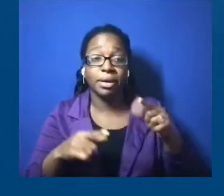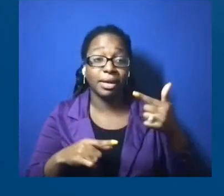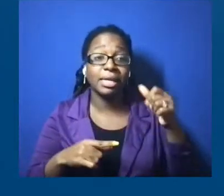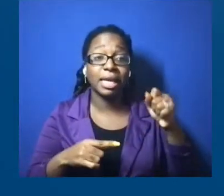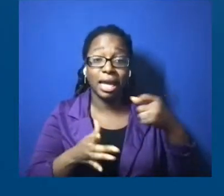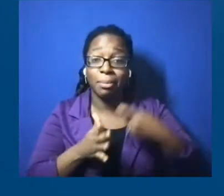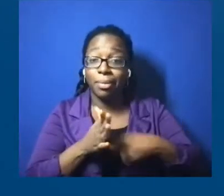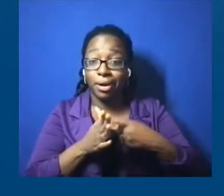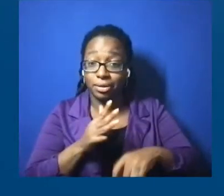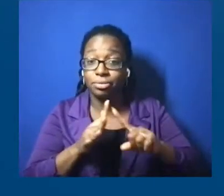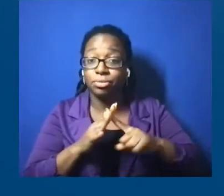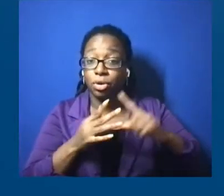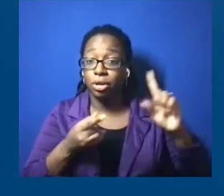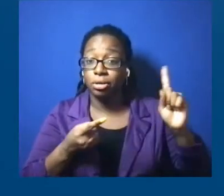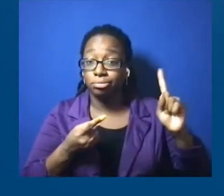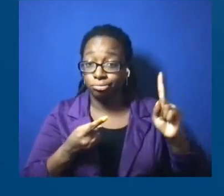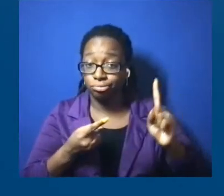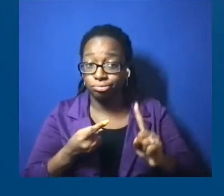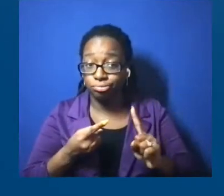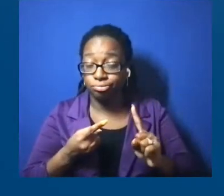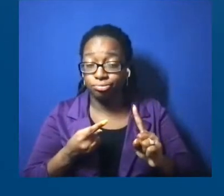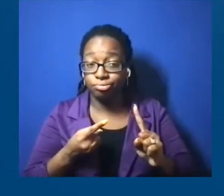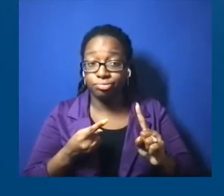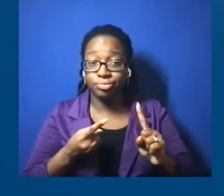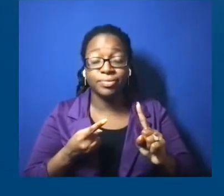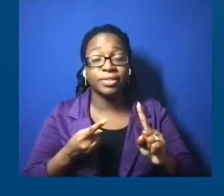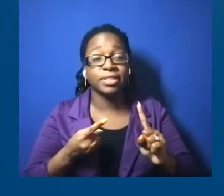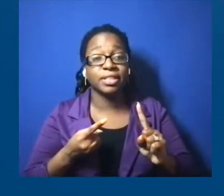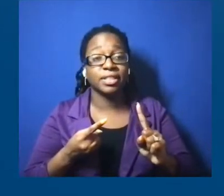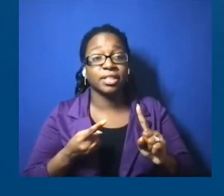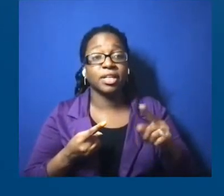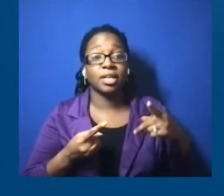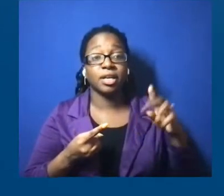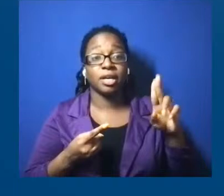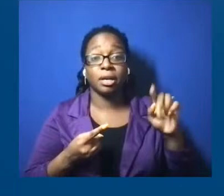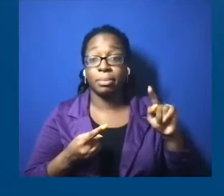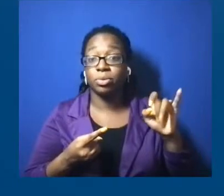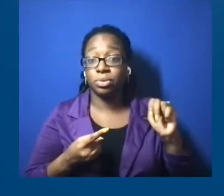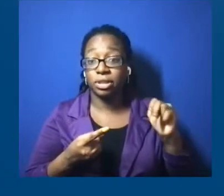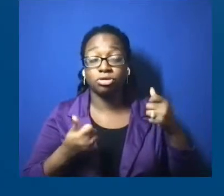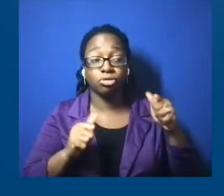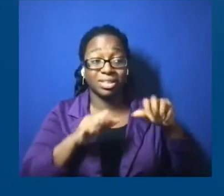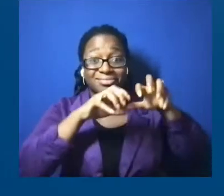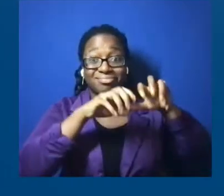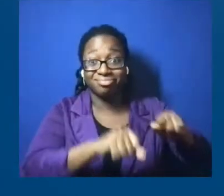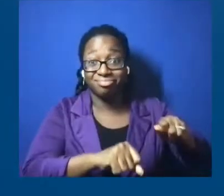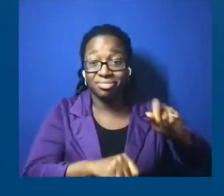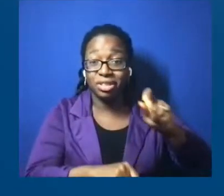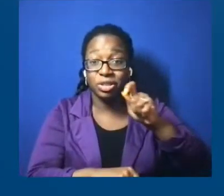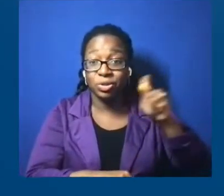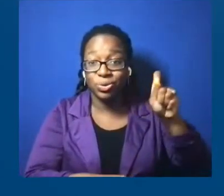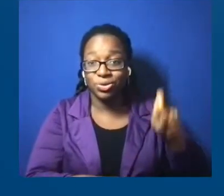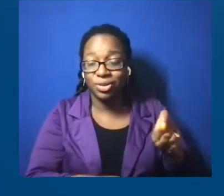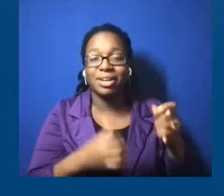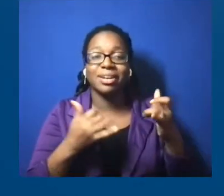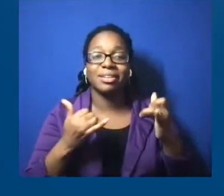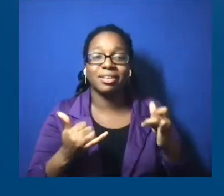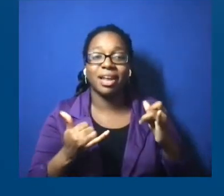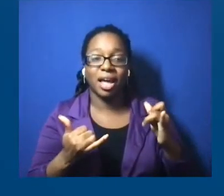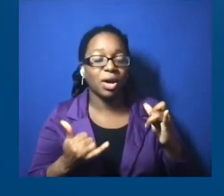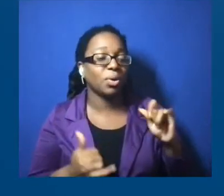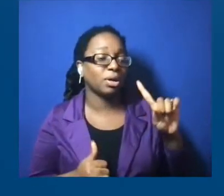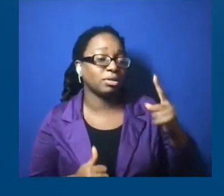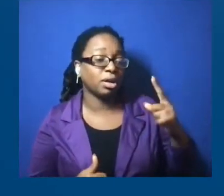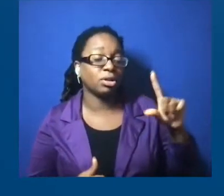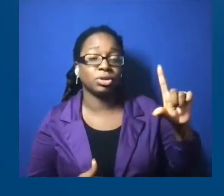down. Despite Putin's invasion of Ukraine, they're down $1.20 this summer, and just this week